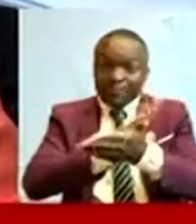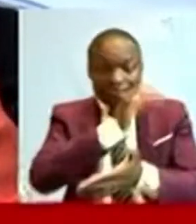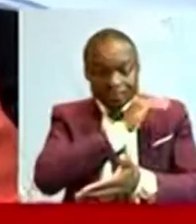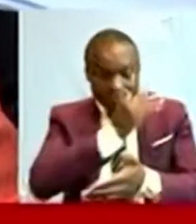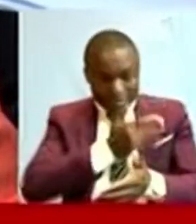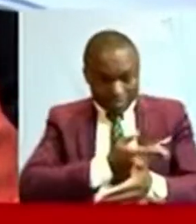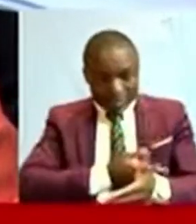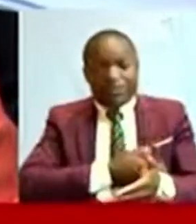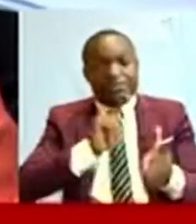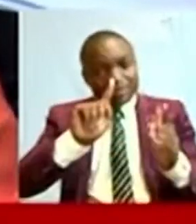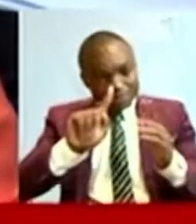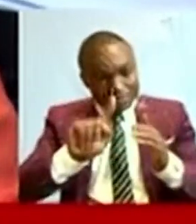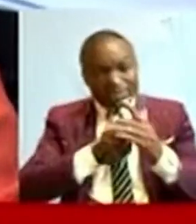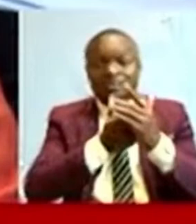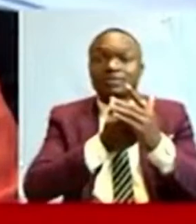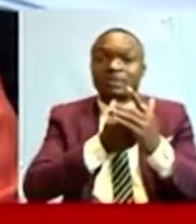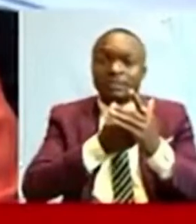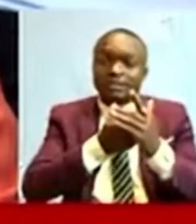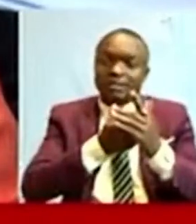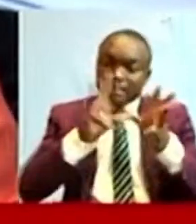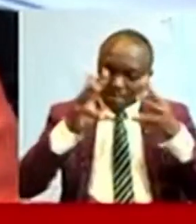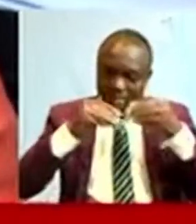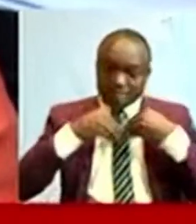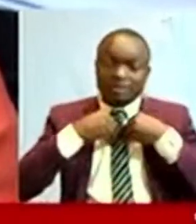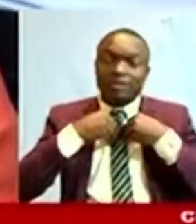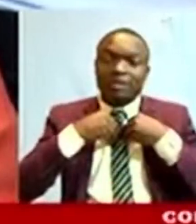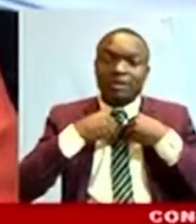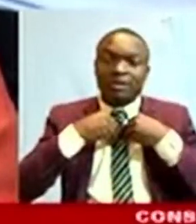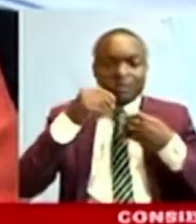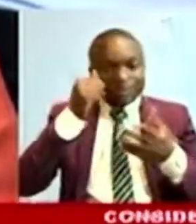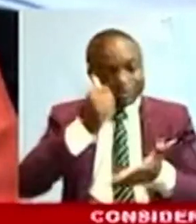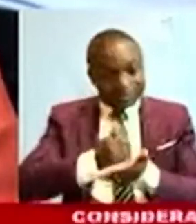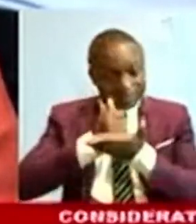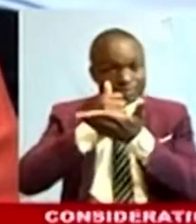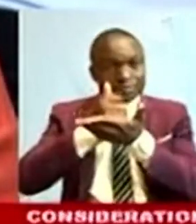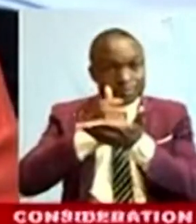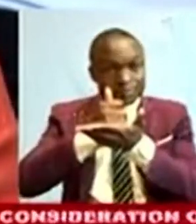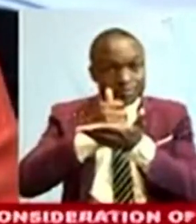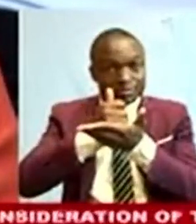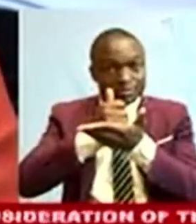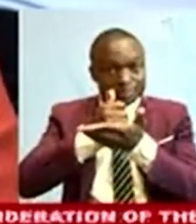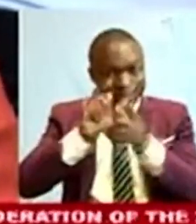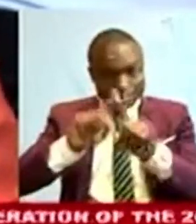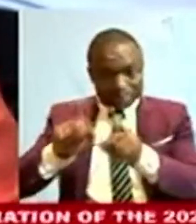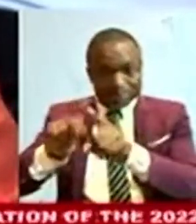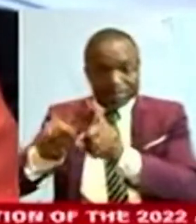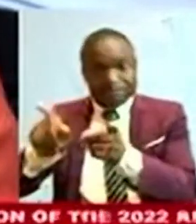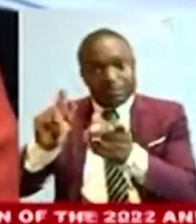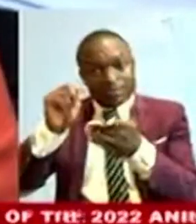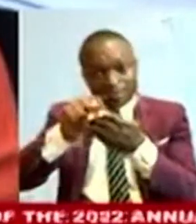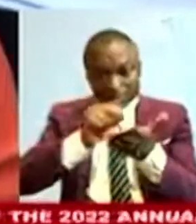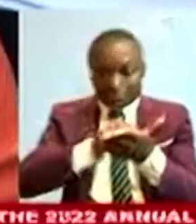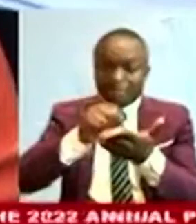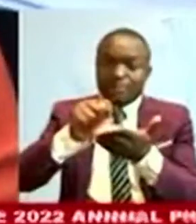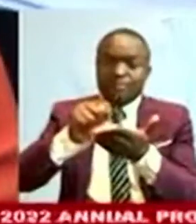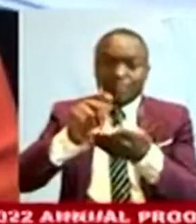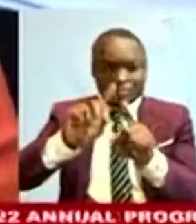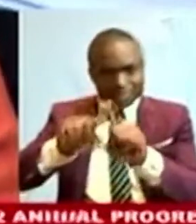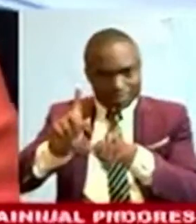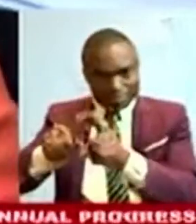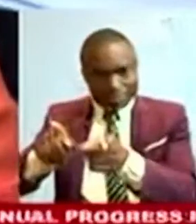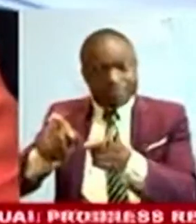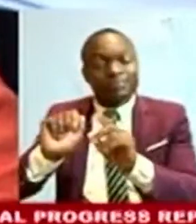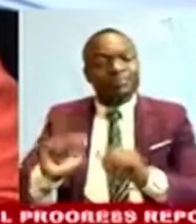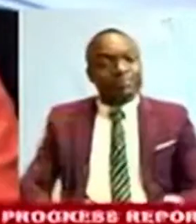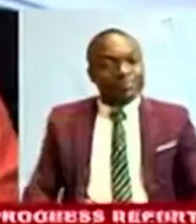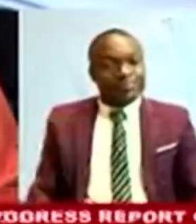receiving interventions, like we have mentioned in that indicator, deworming, anemia, testing for syphilis, HIV testing early,